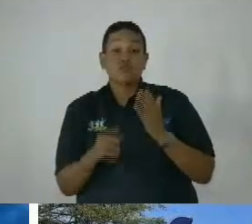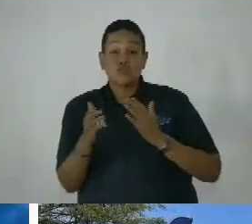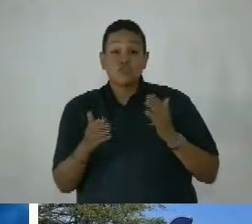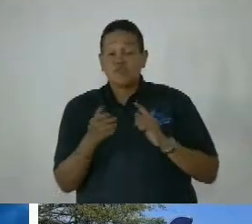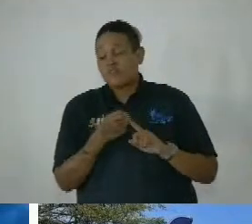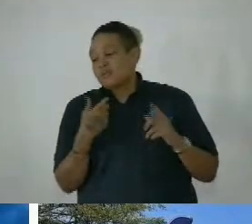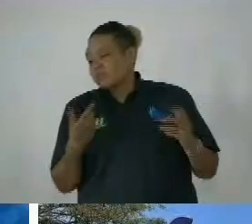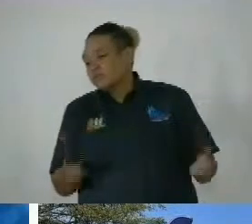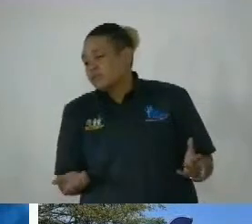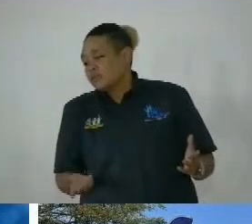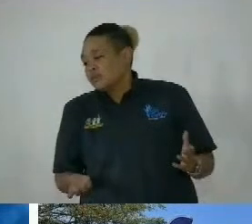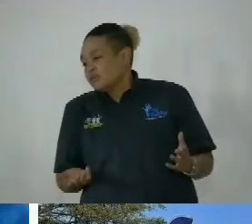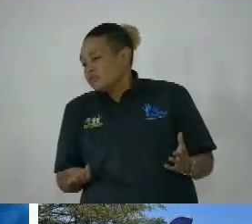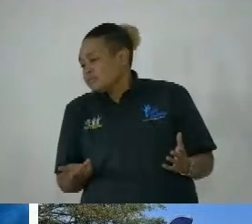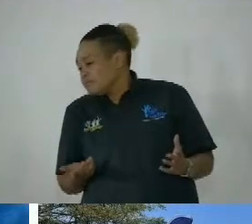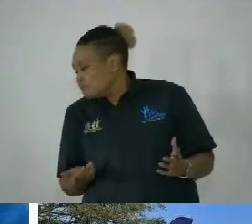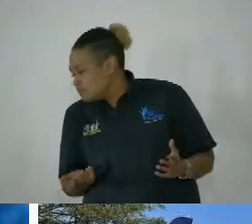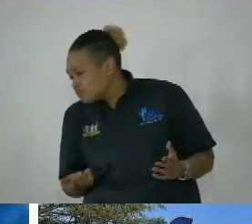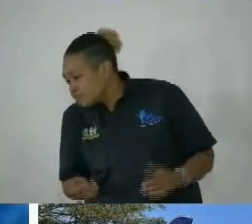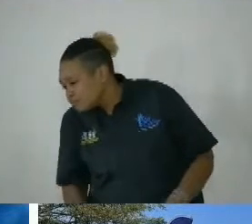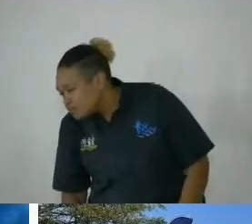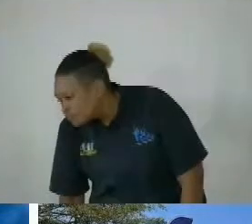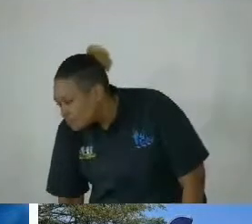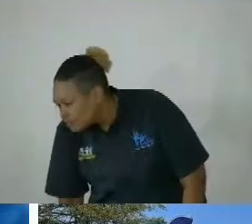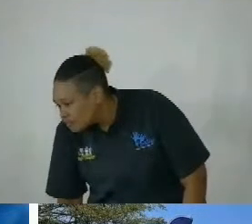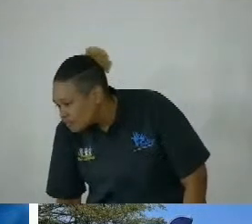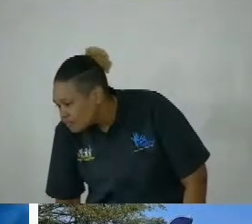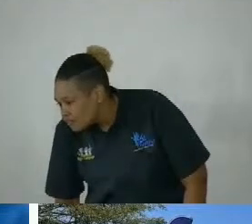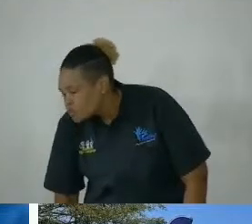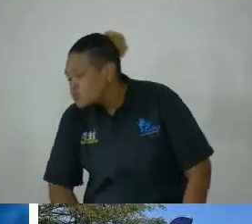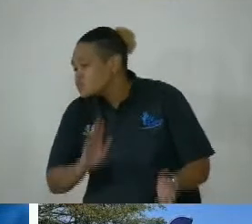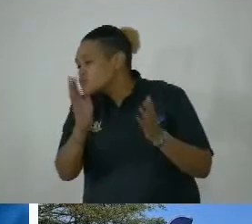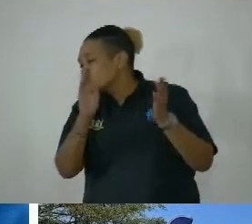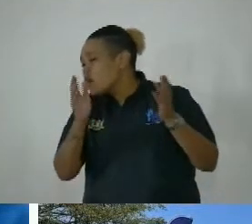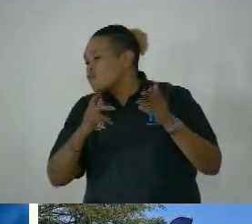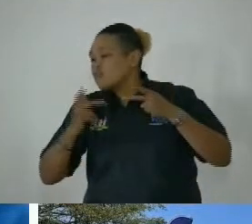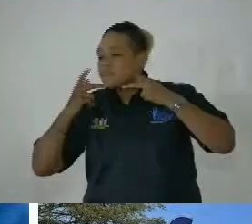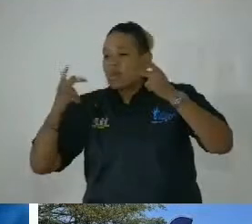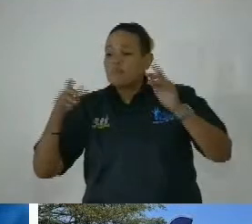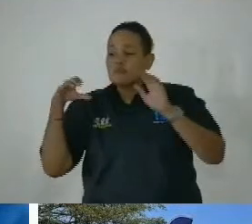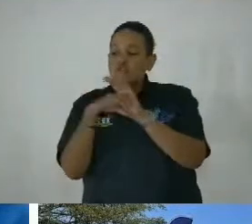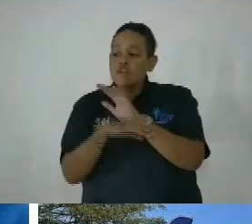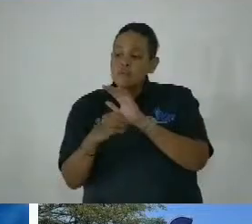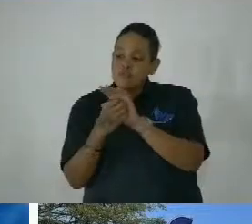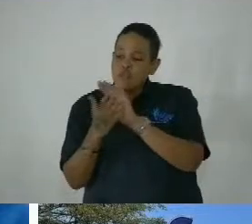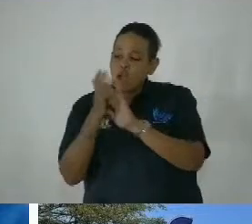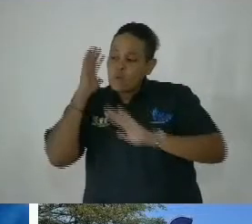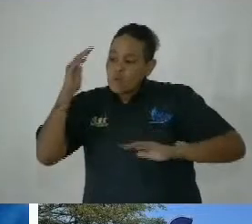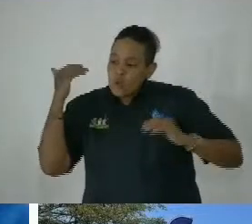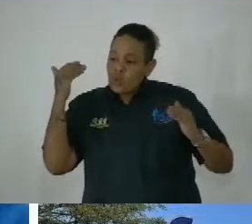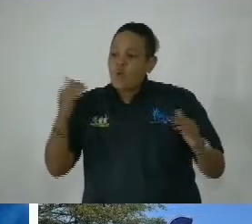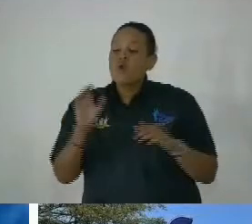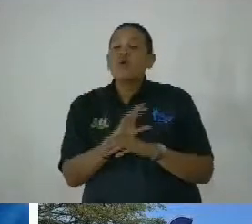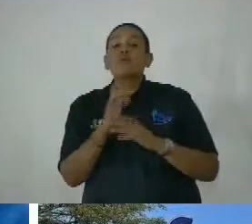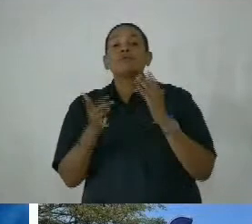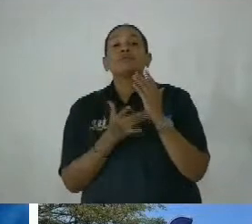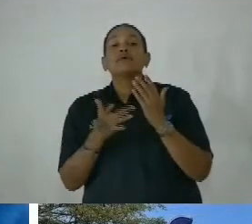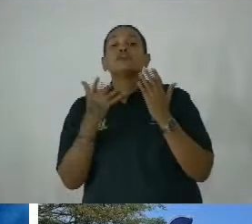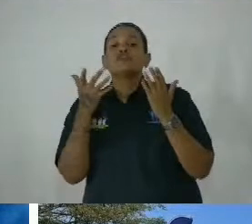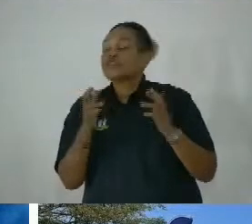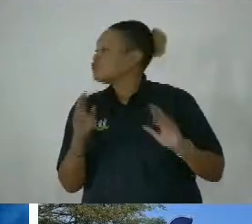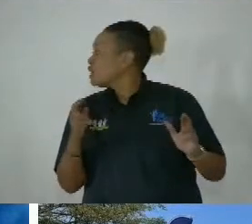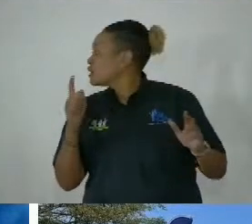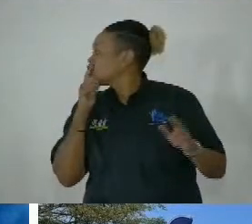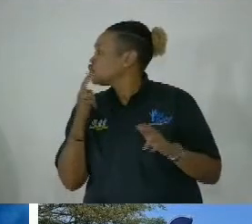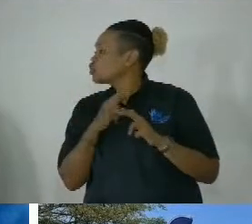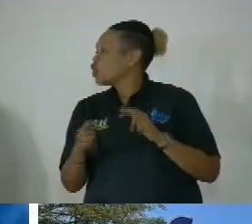from acquisition of, just to serve the public there. It's criminal records, etc. You go there, digitally you get your thing within a